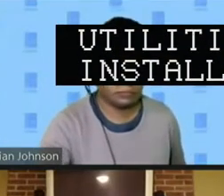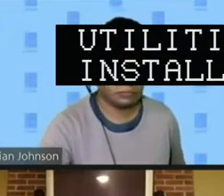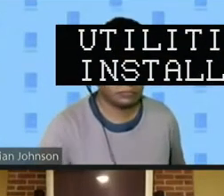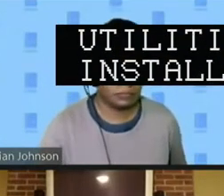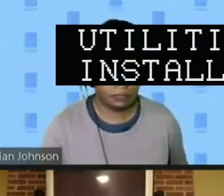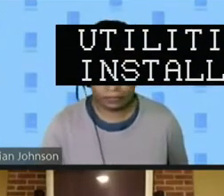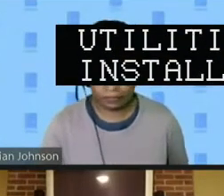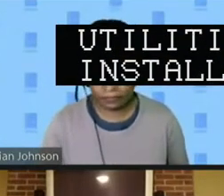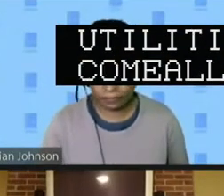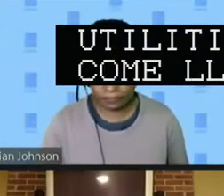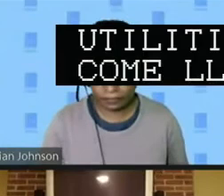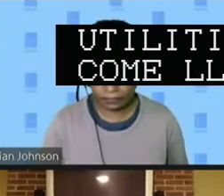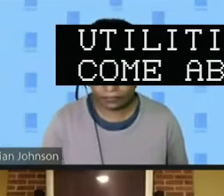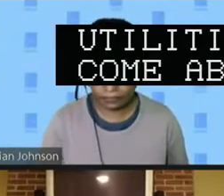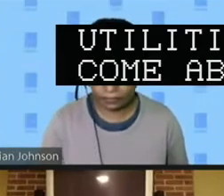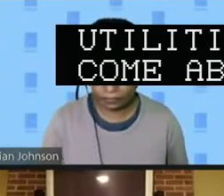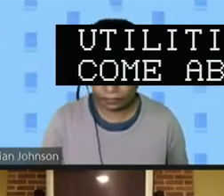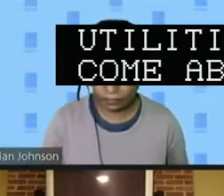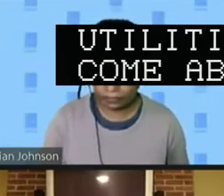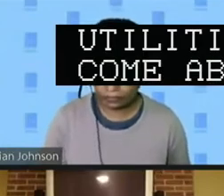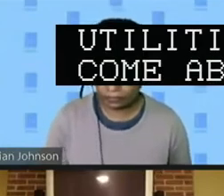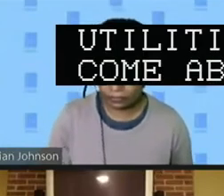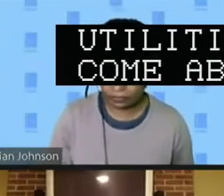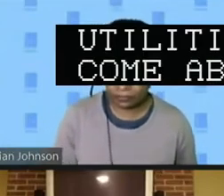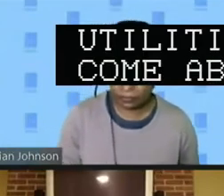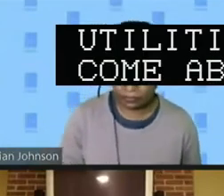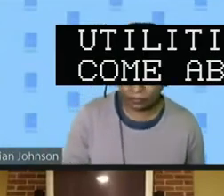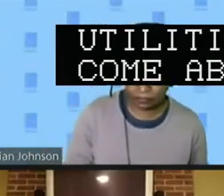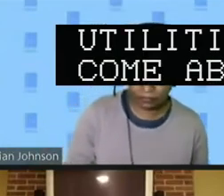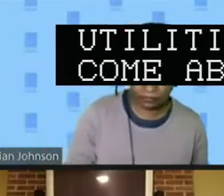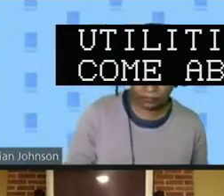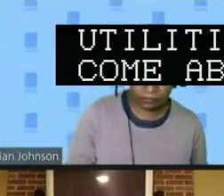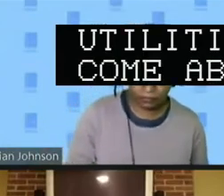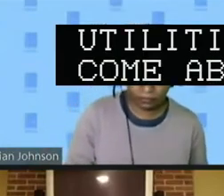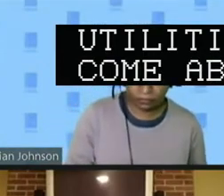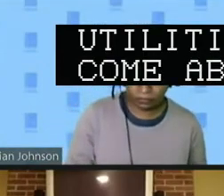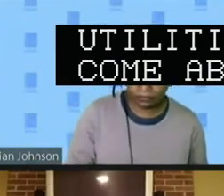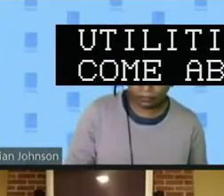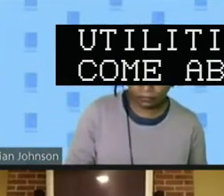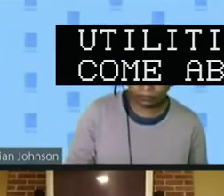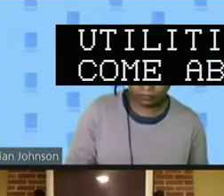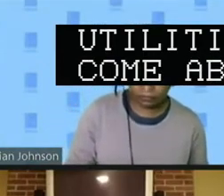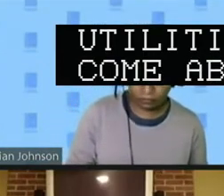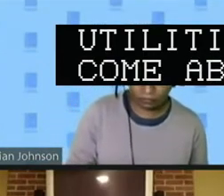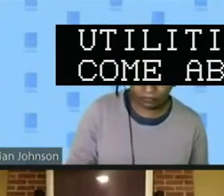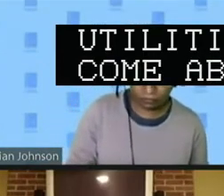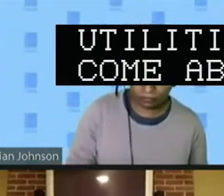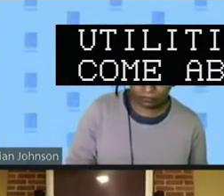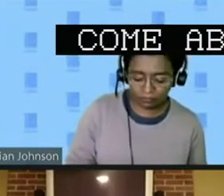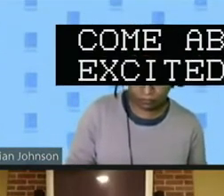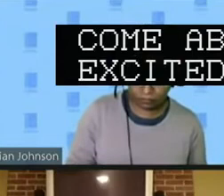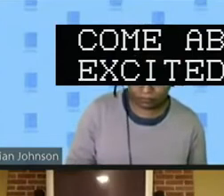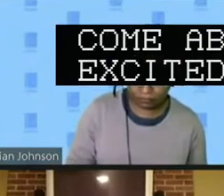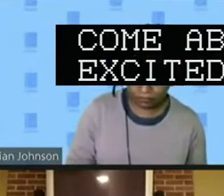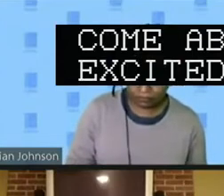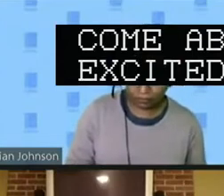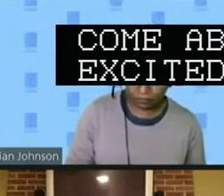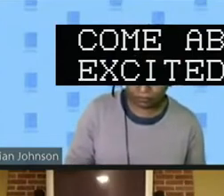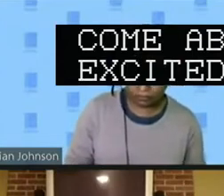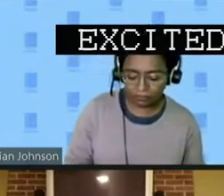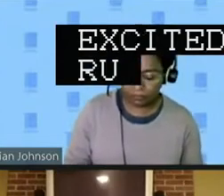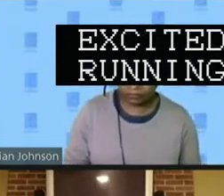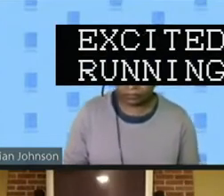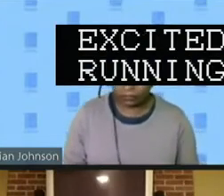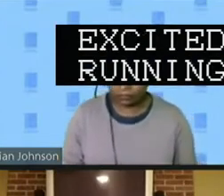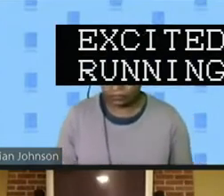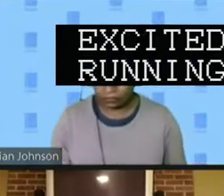we're excited to get it off to a running start here and build some momentum and get the owners